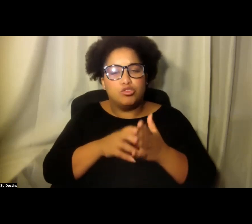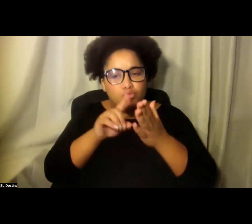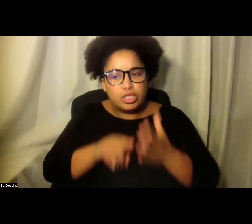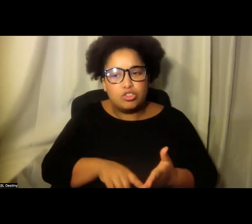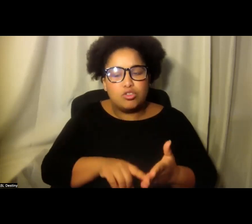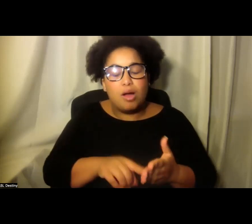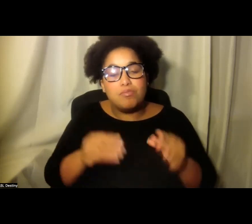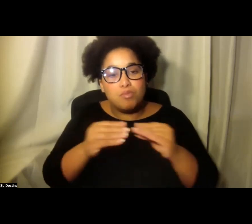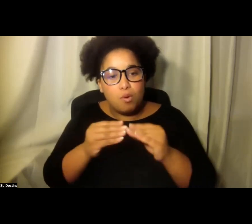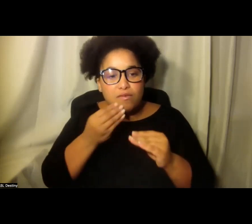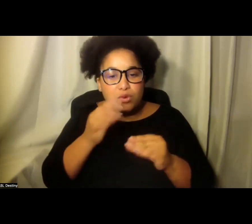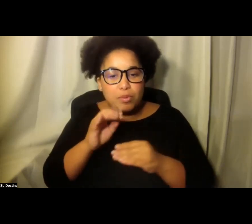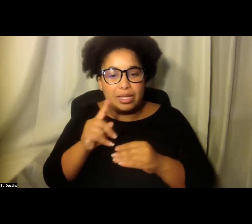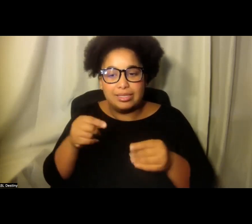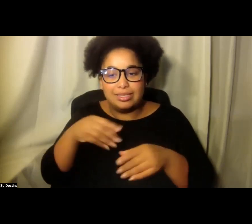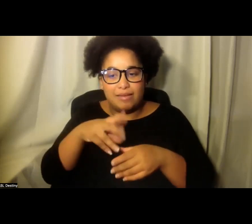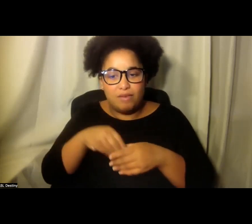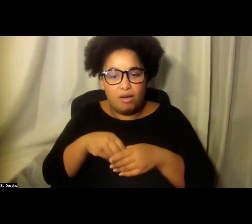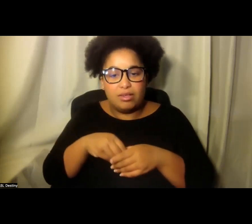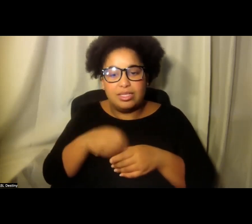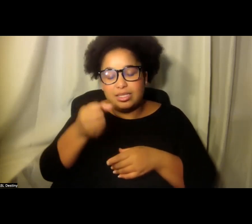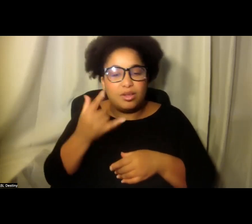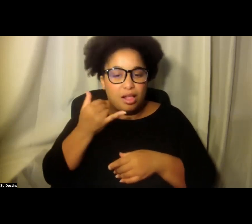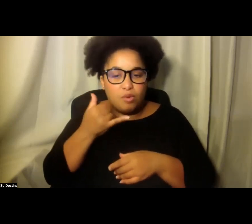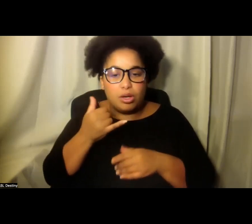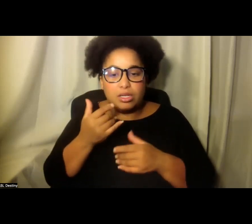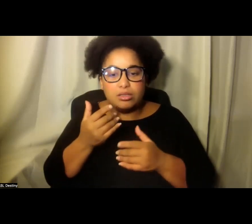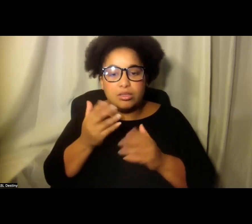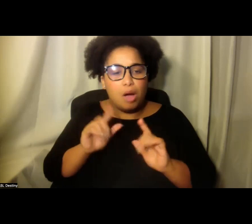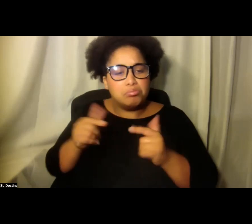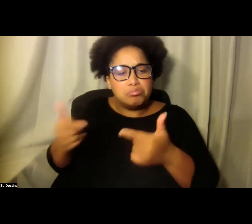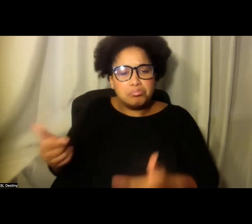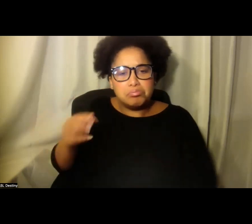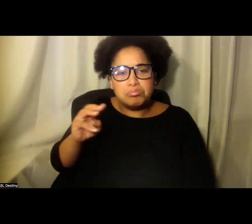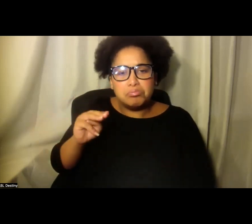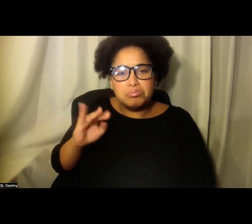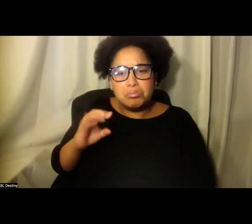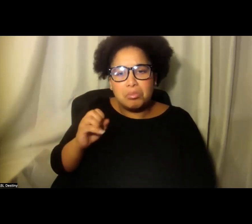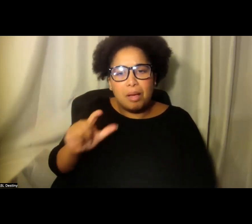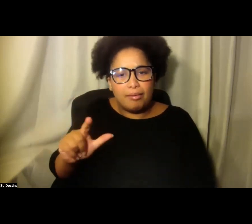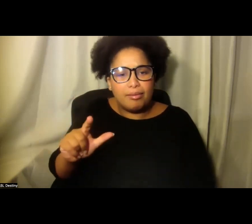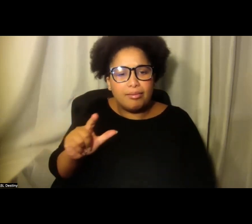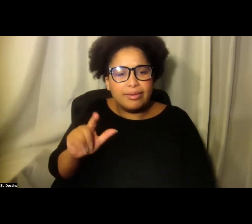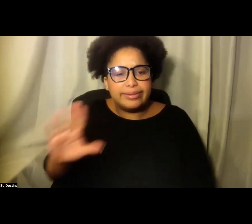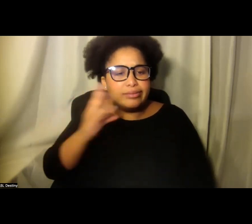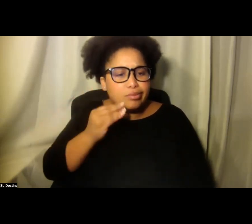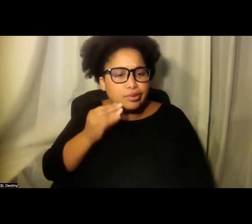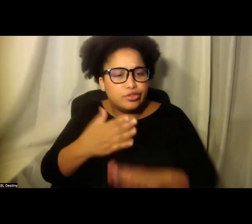California. And with that, I'll wrap it up, and we can pass it over to Michael so he can share his